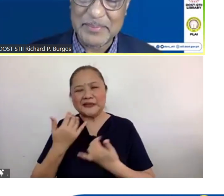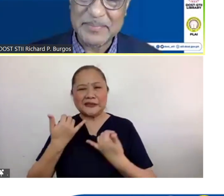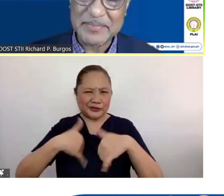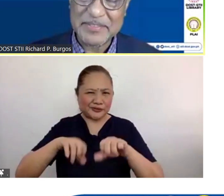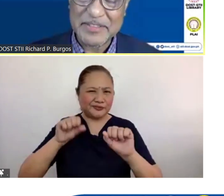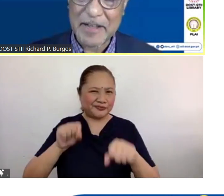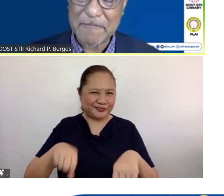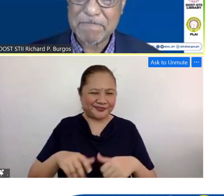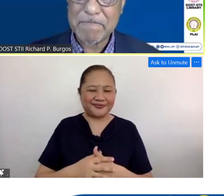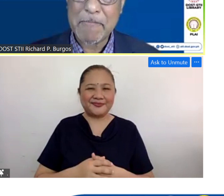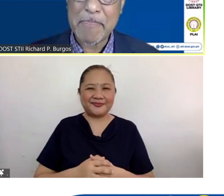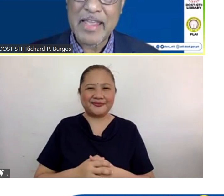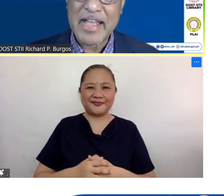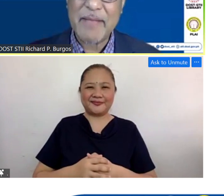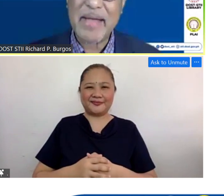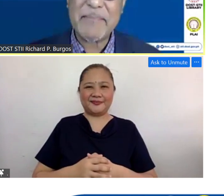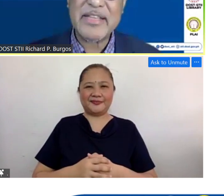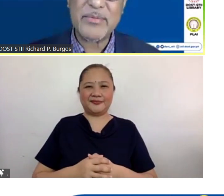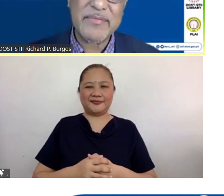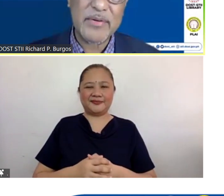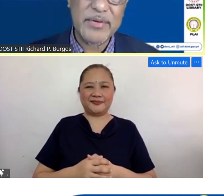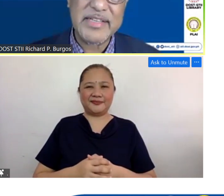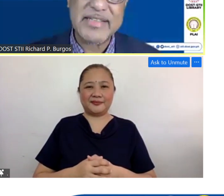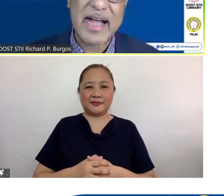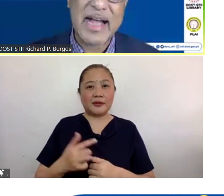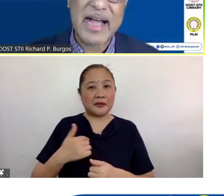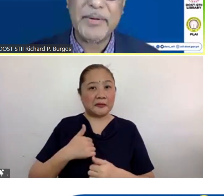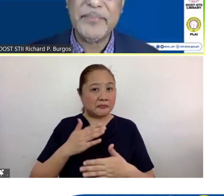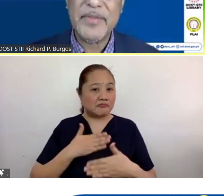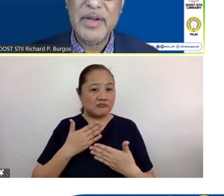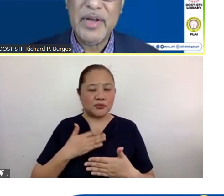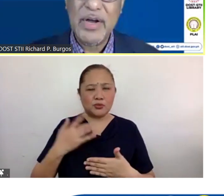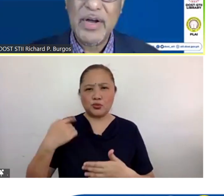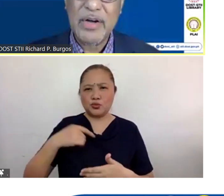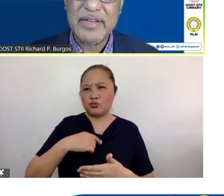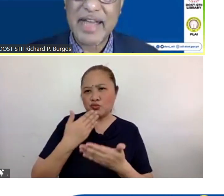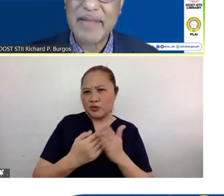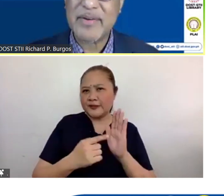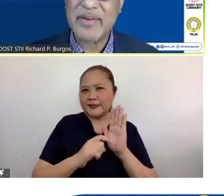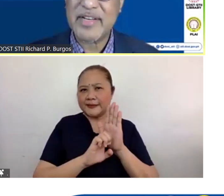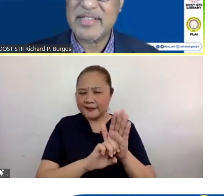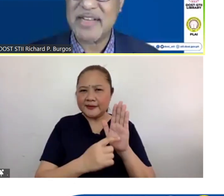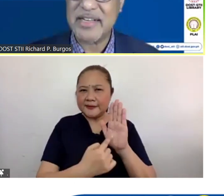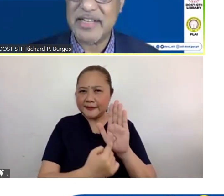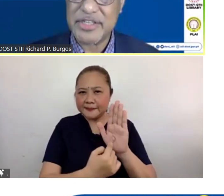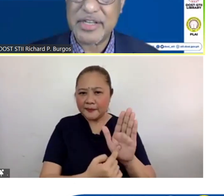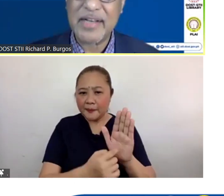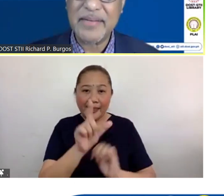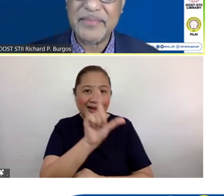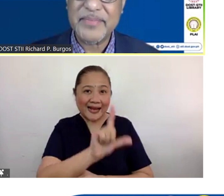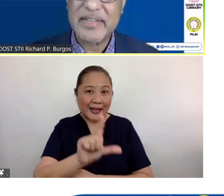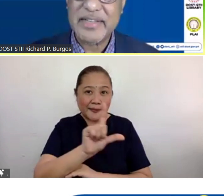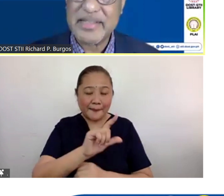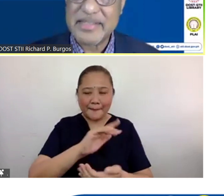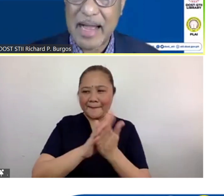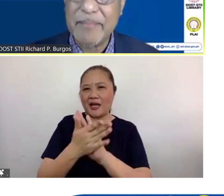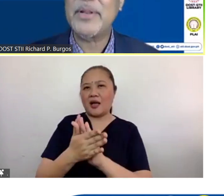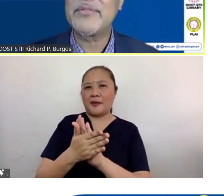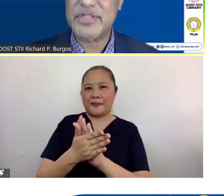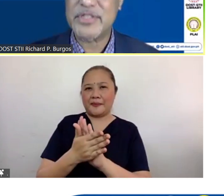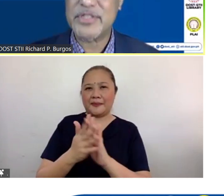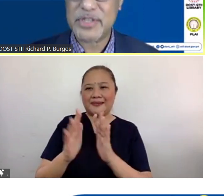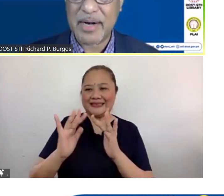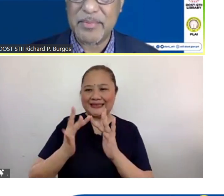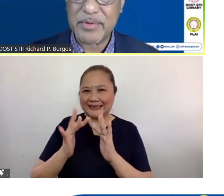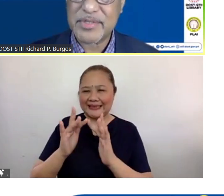them. Okay. I'm happy that we have a good example of a library that has gone digital, example